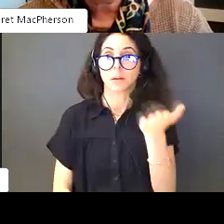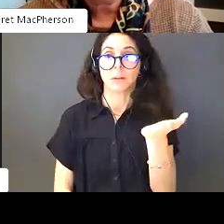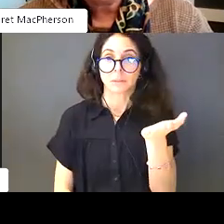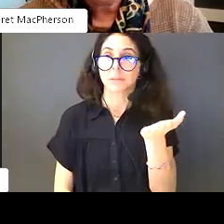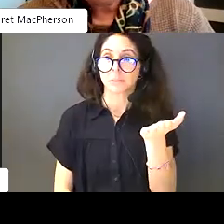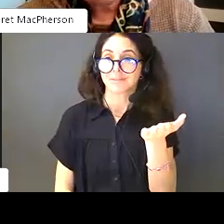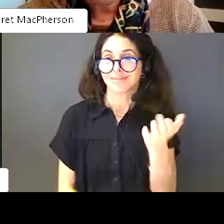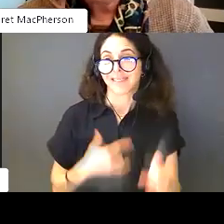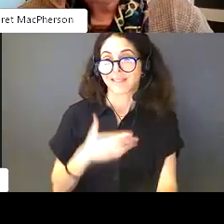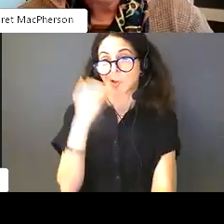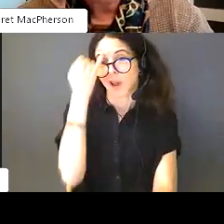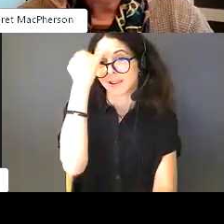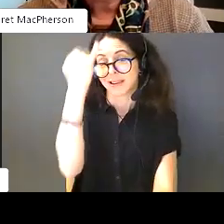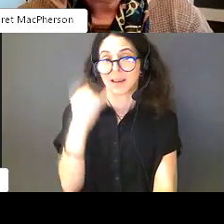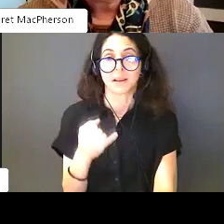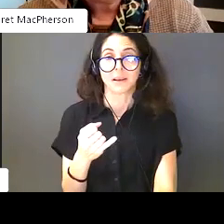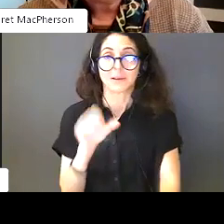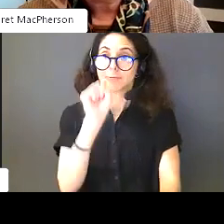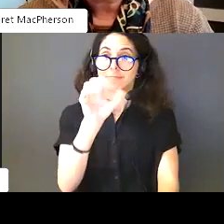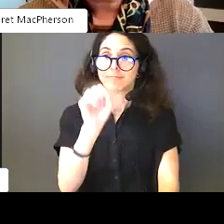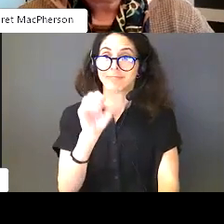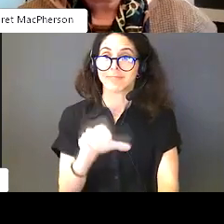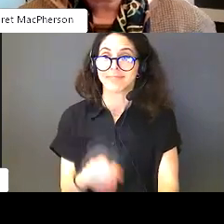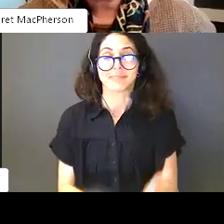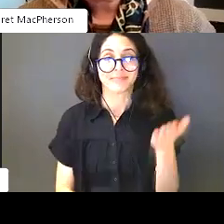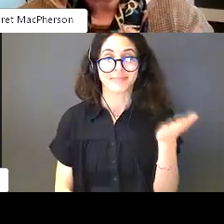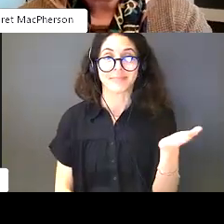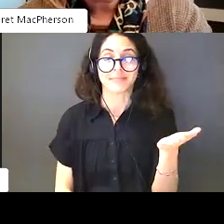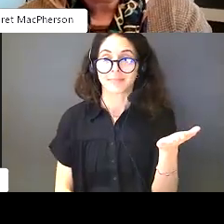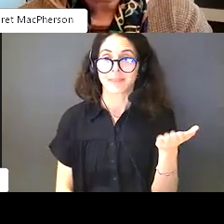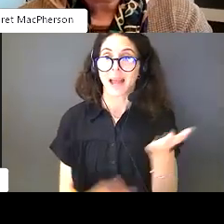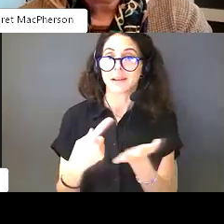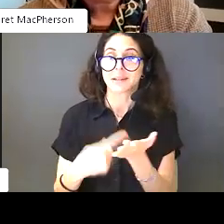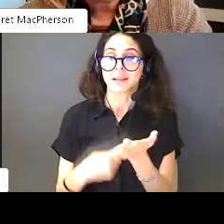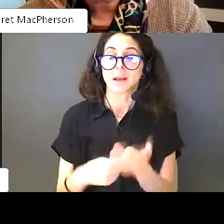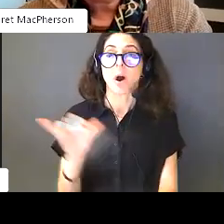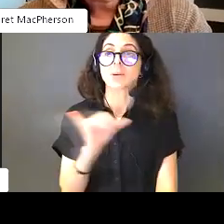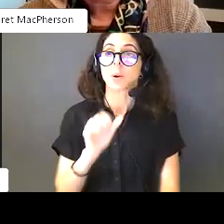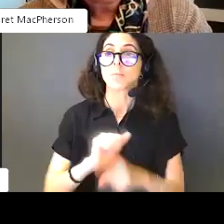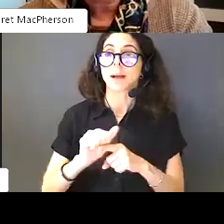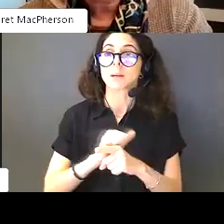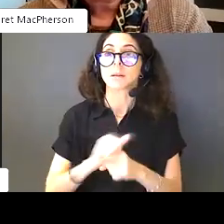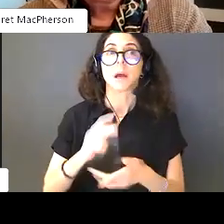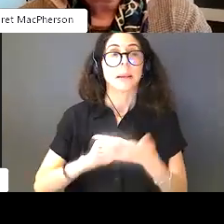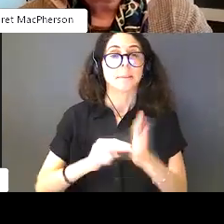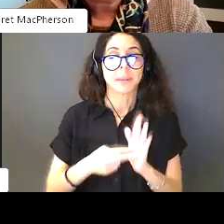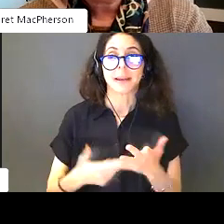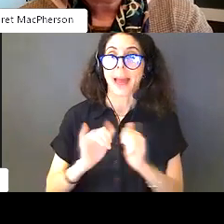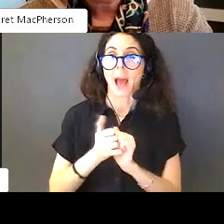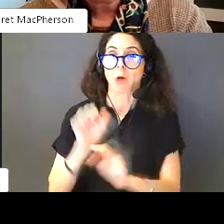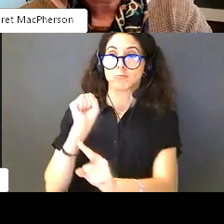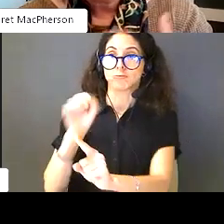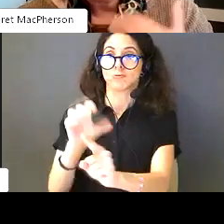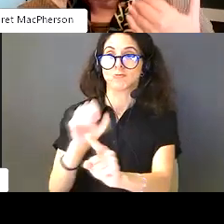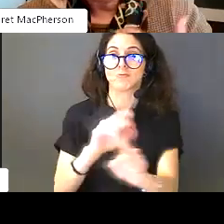talk about them. And then we're also talking about the practice. So the outer work that's done to educate and engage people